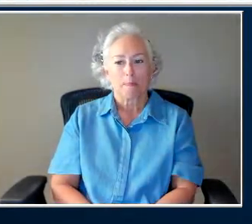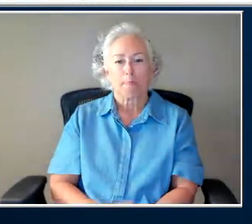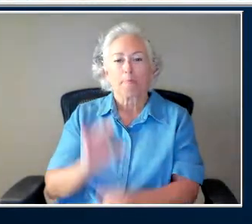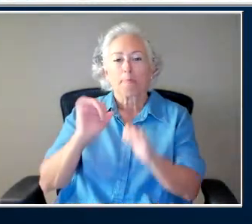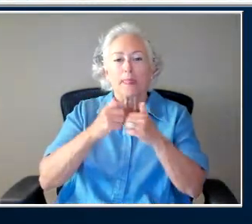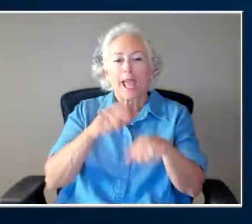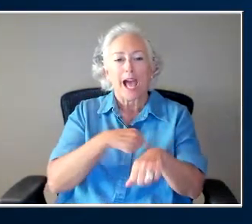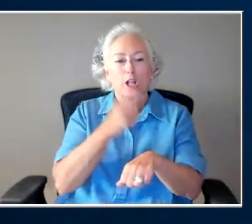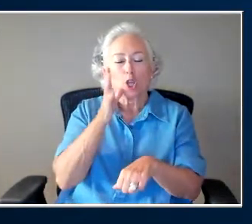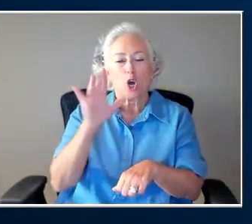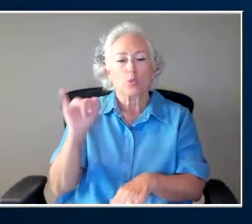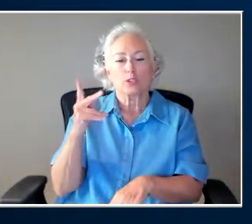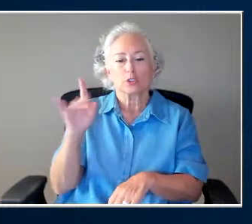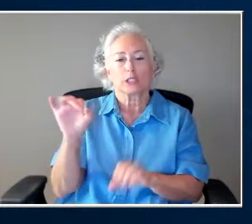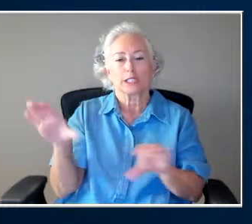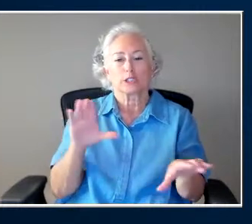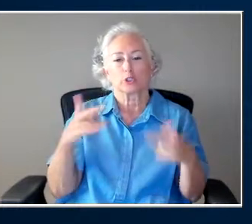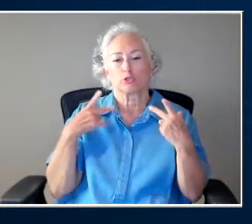at home?